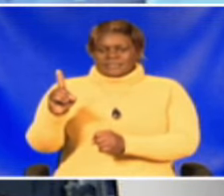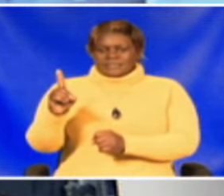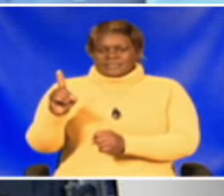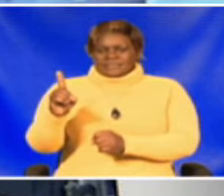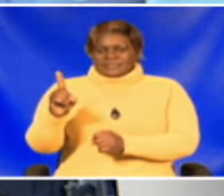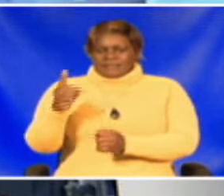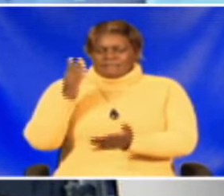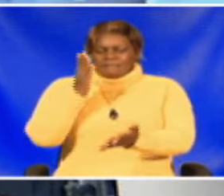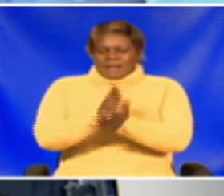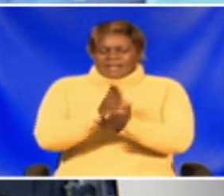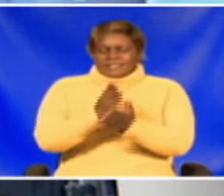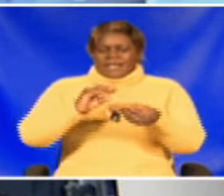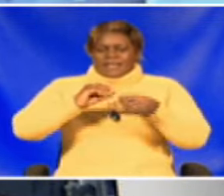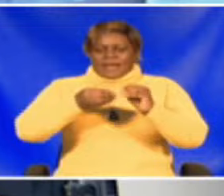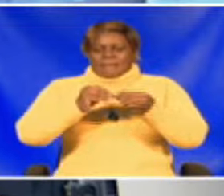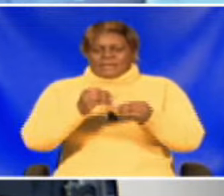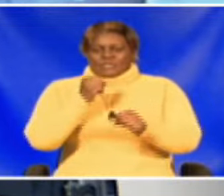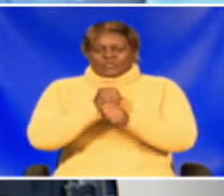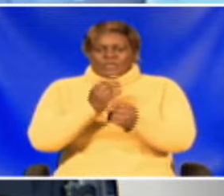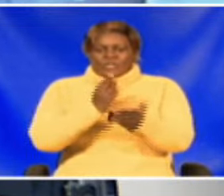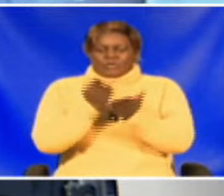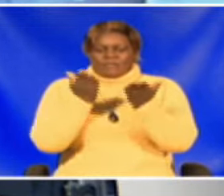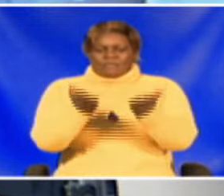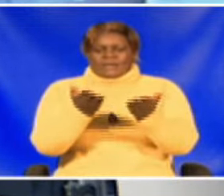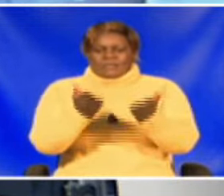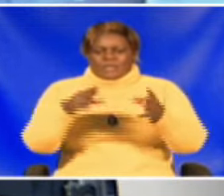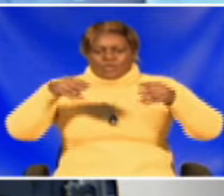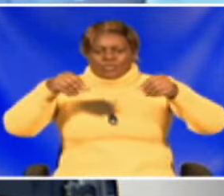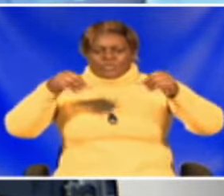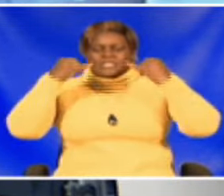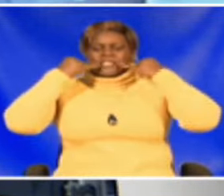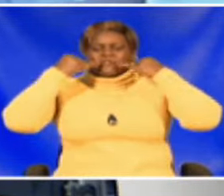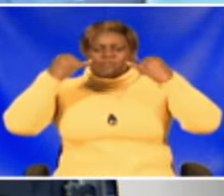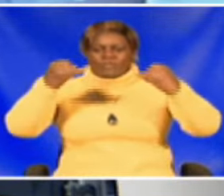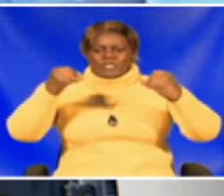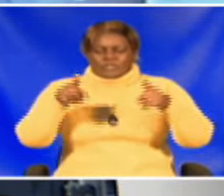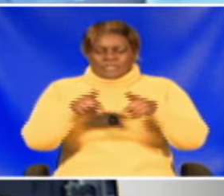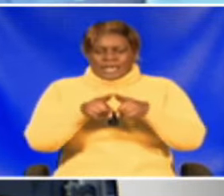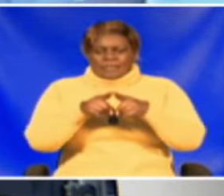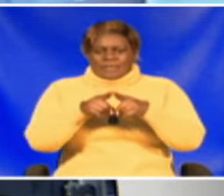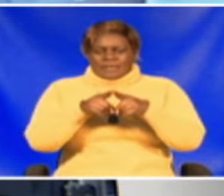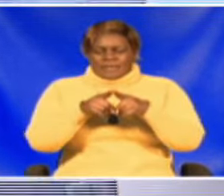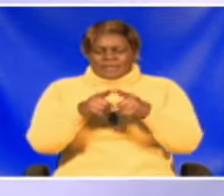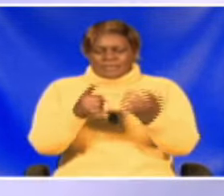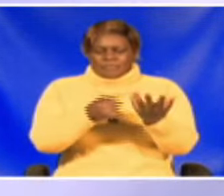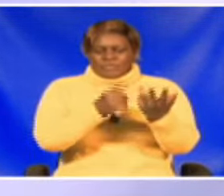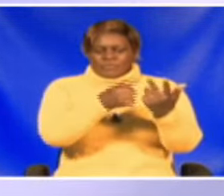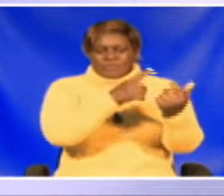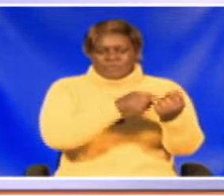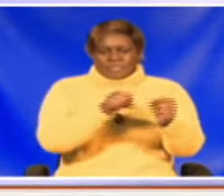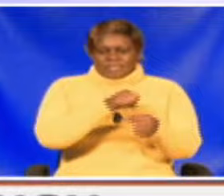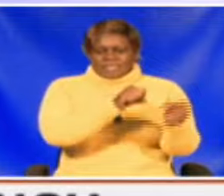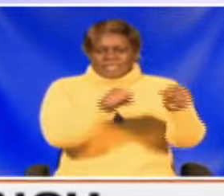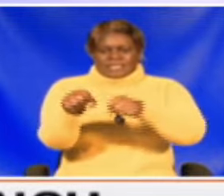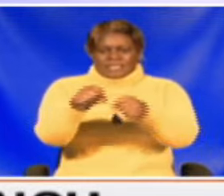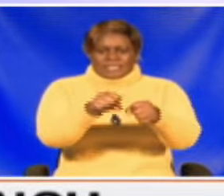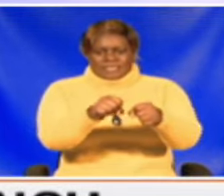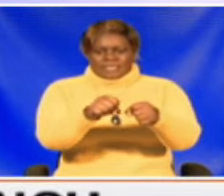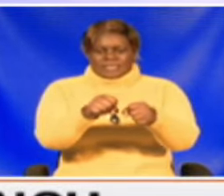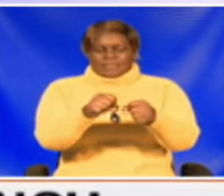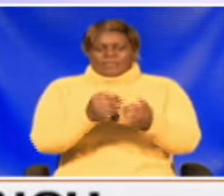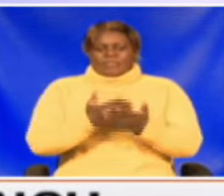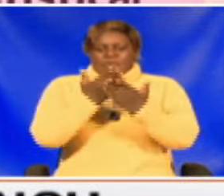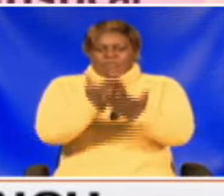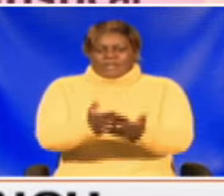Facts and Figures to ensure availability of quality data and statistics. Now, the strategy is projected to